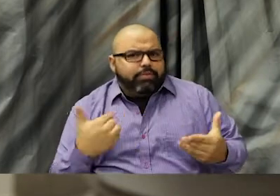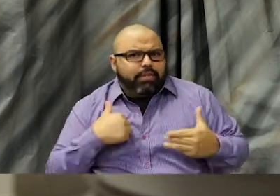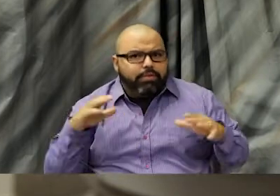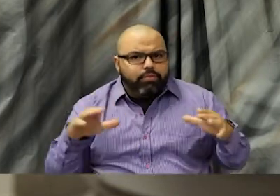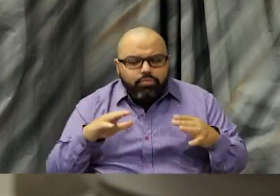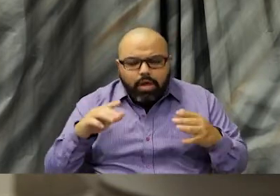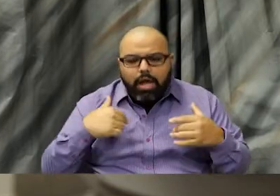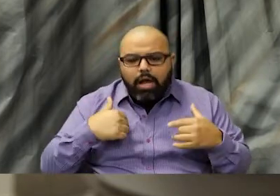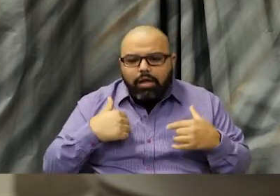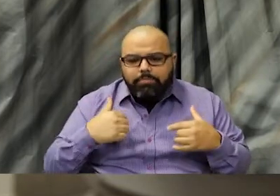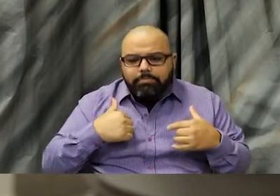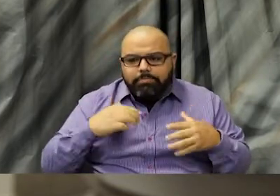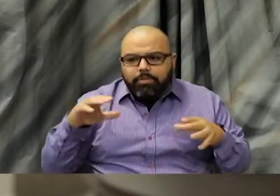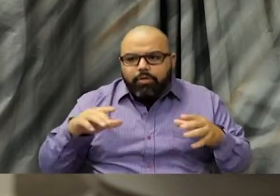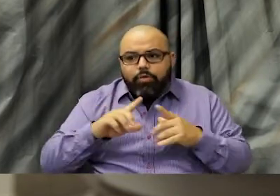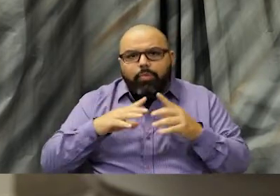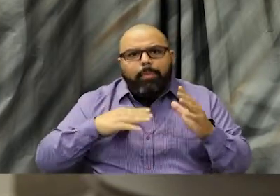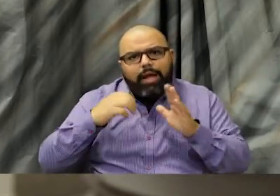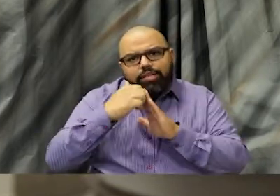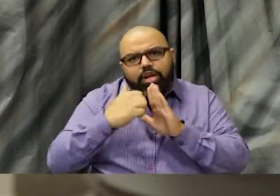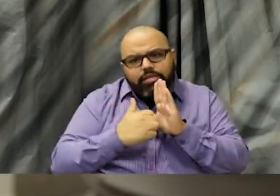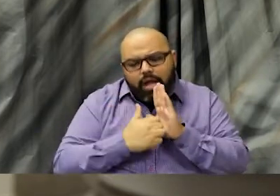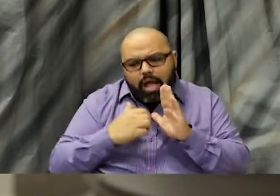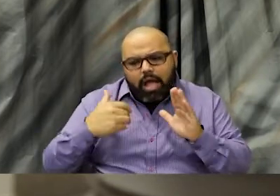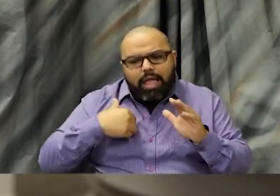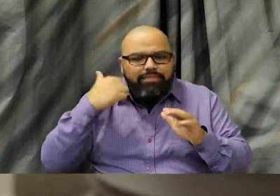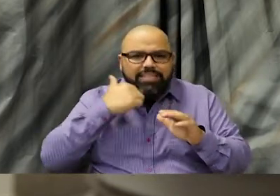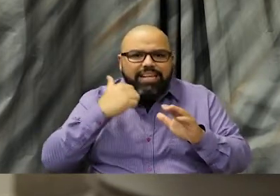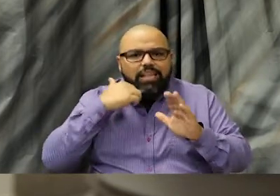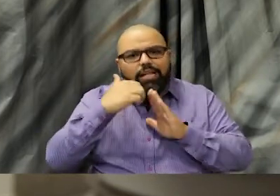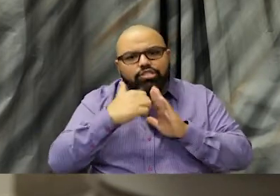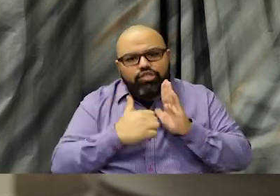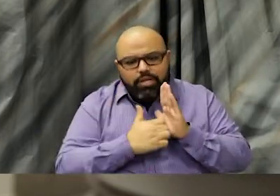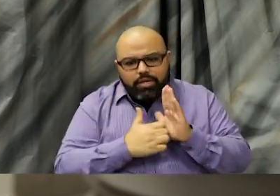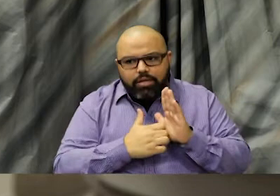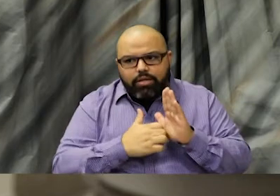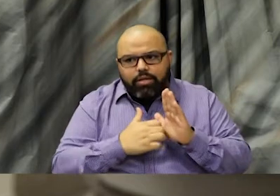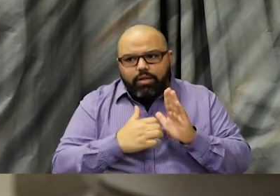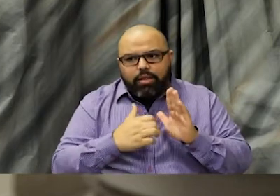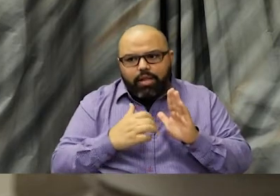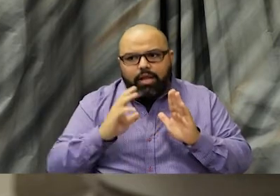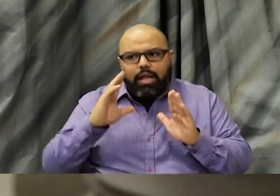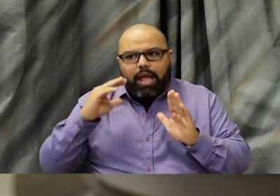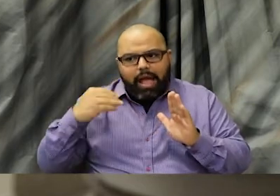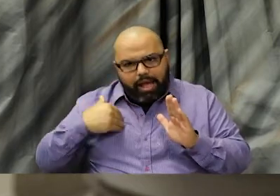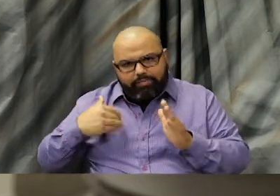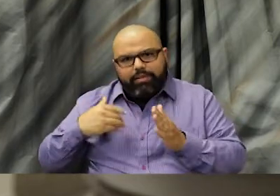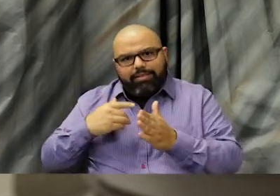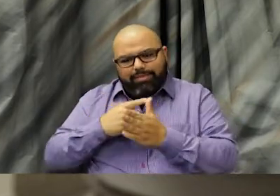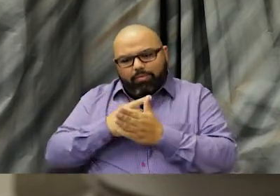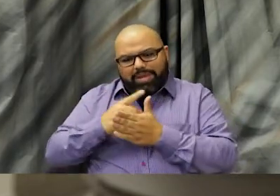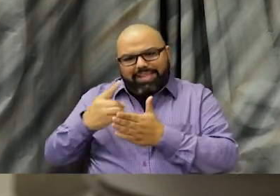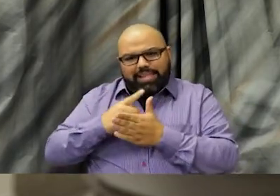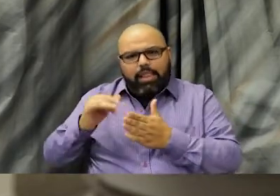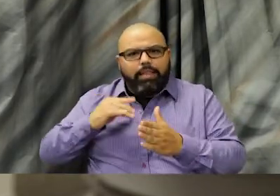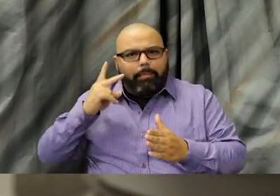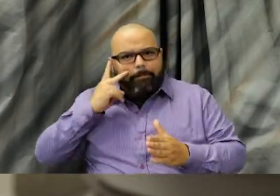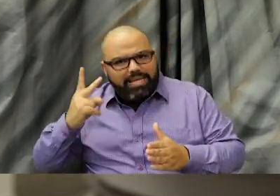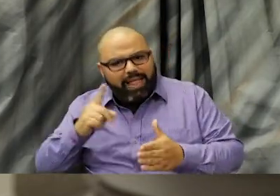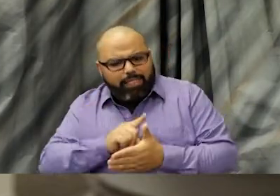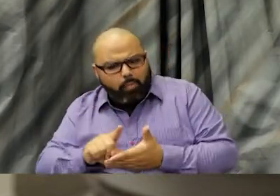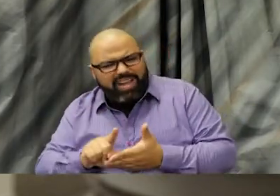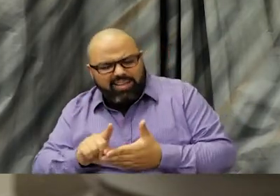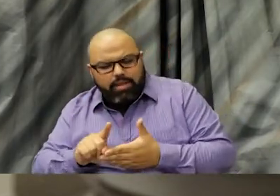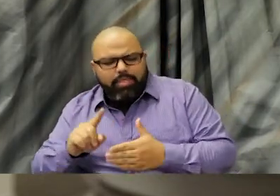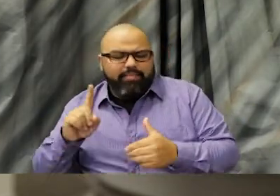is I would go through my agenda. I have a daily agenda for kids aside from having a weekly agenda like the peak of